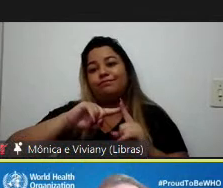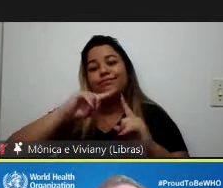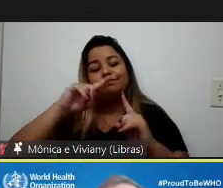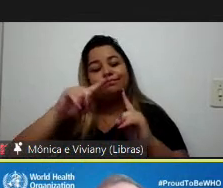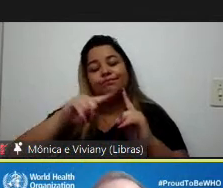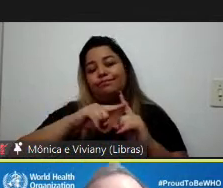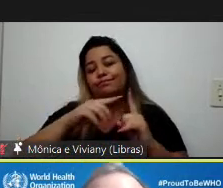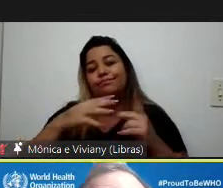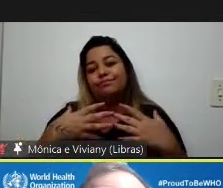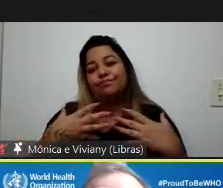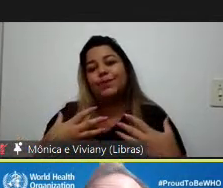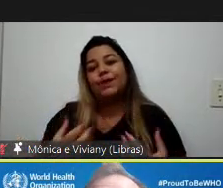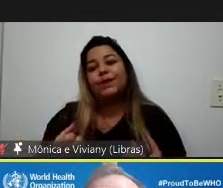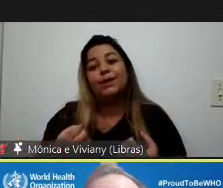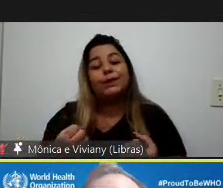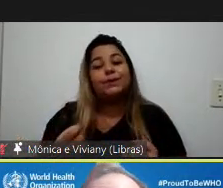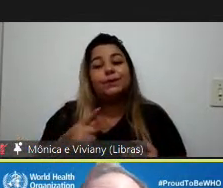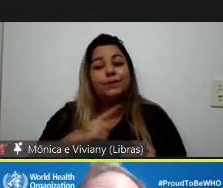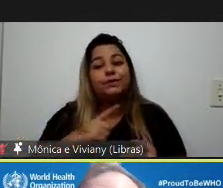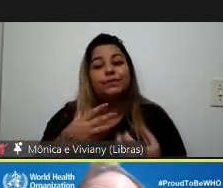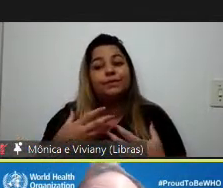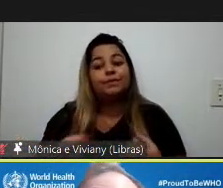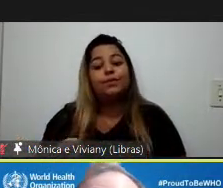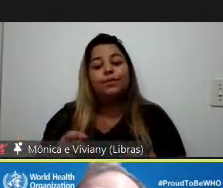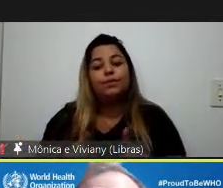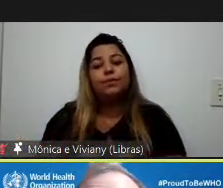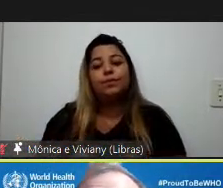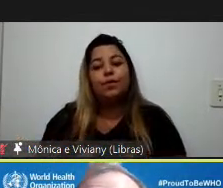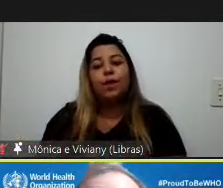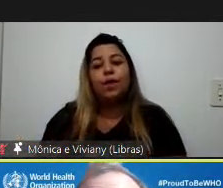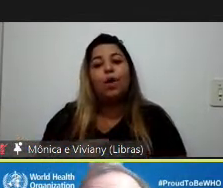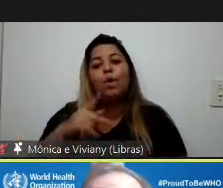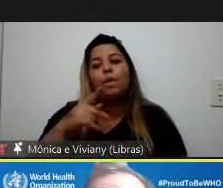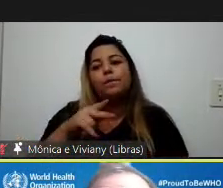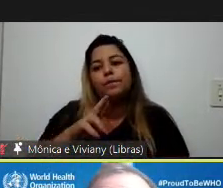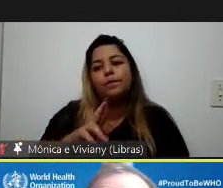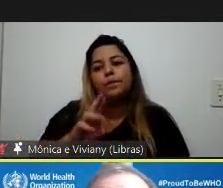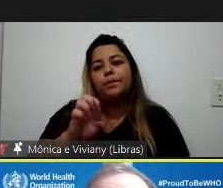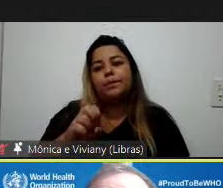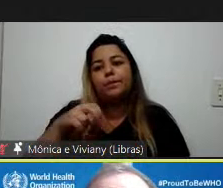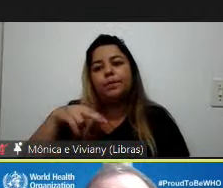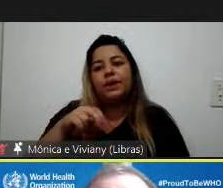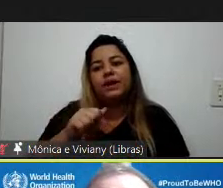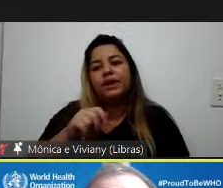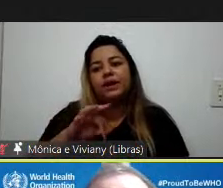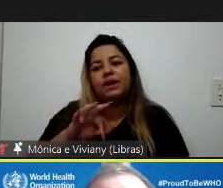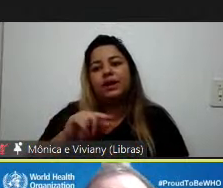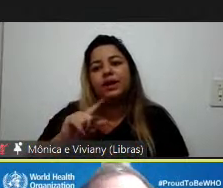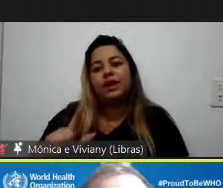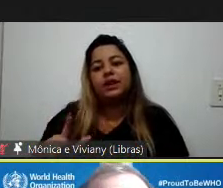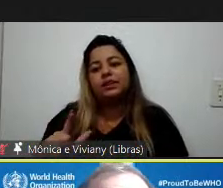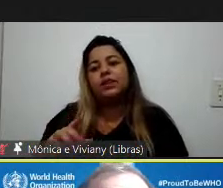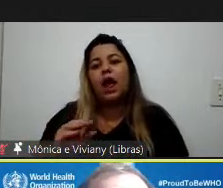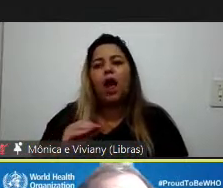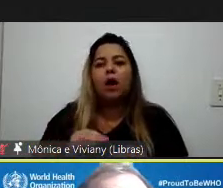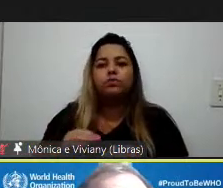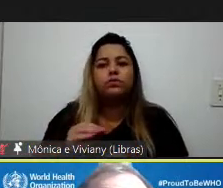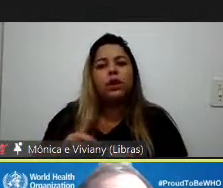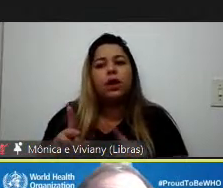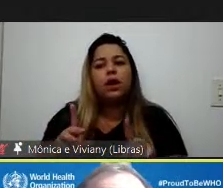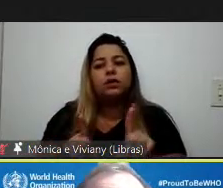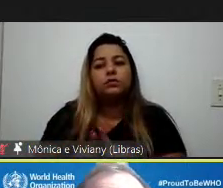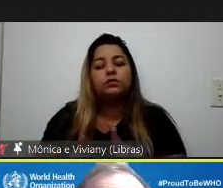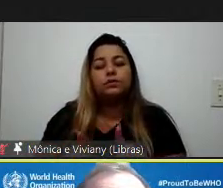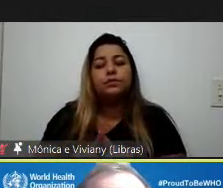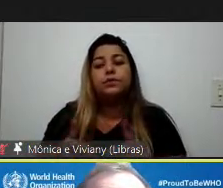1/3 receives the iron folic acid tablets. Why is that? Children